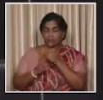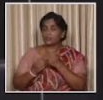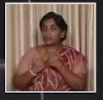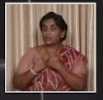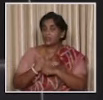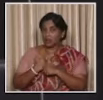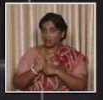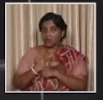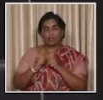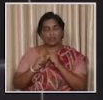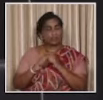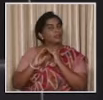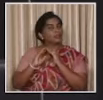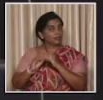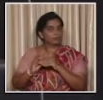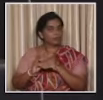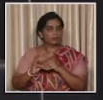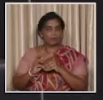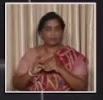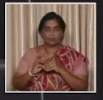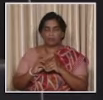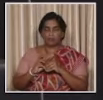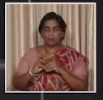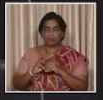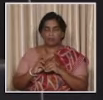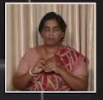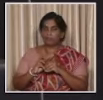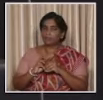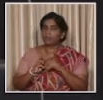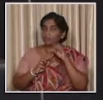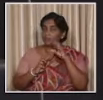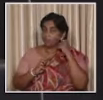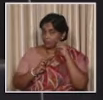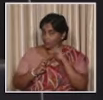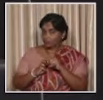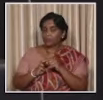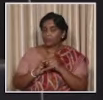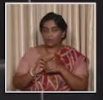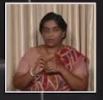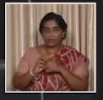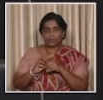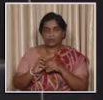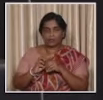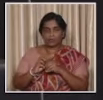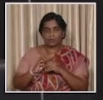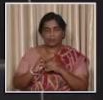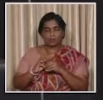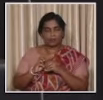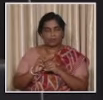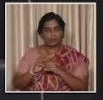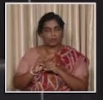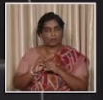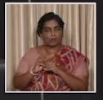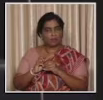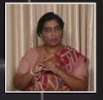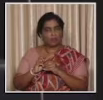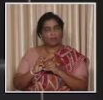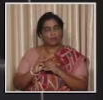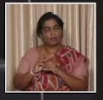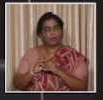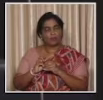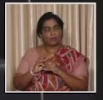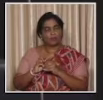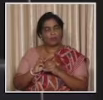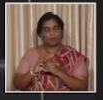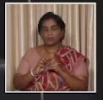that, the controversial minister who has now been banned from the house also for having his boisterous activities